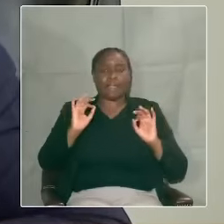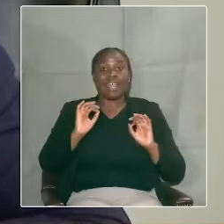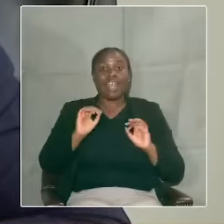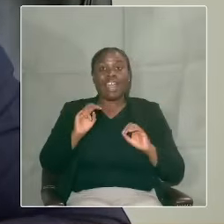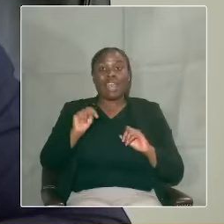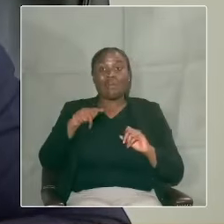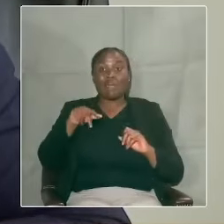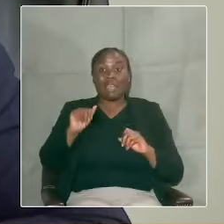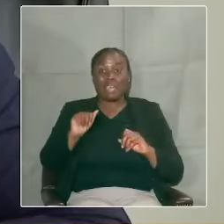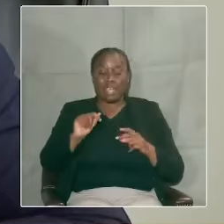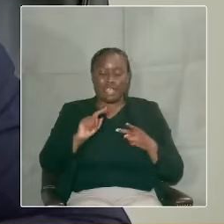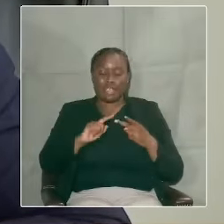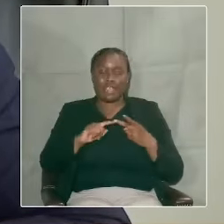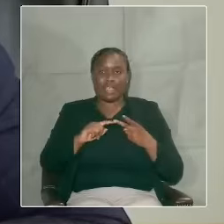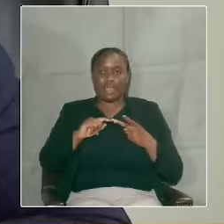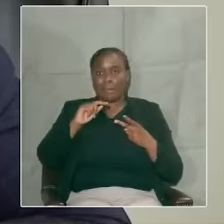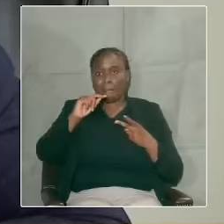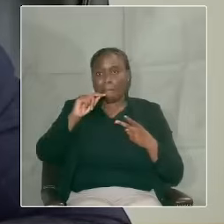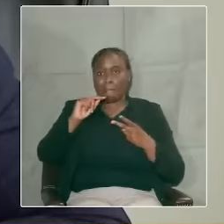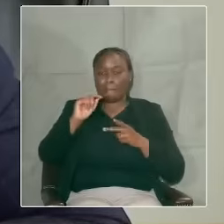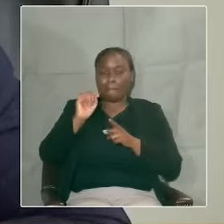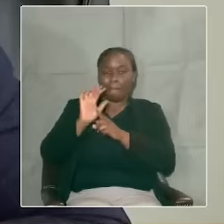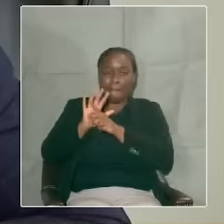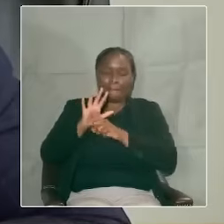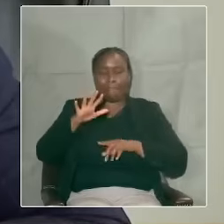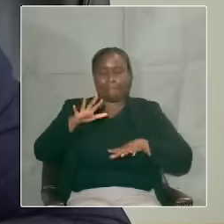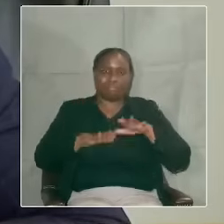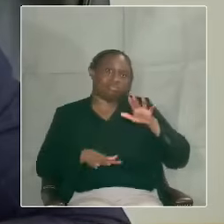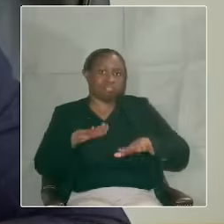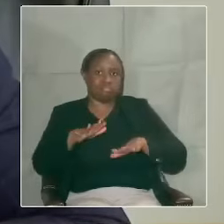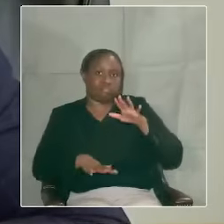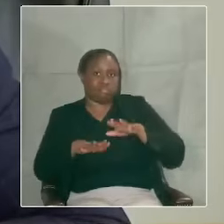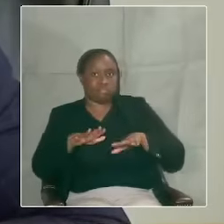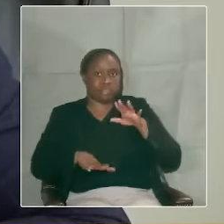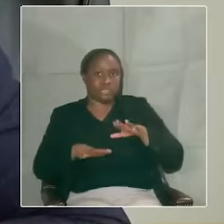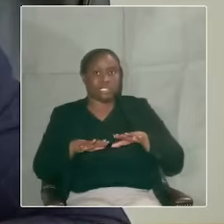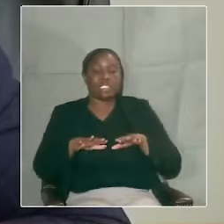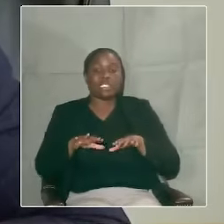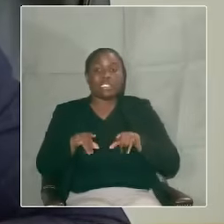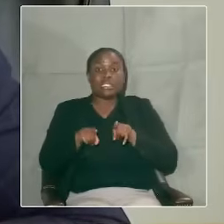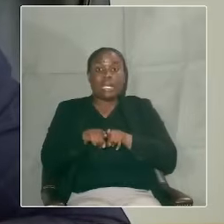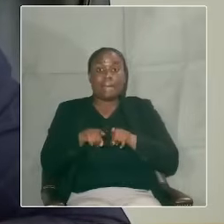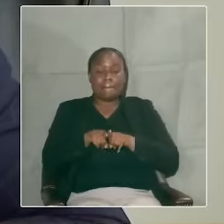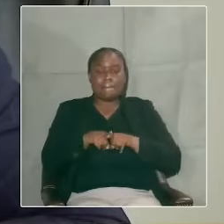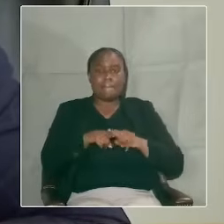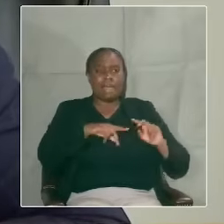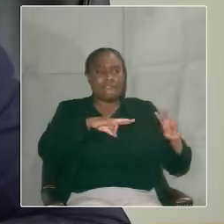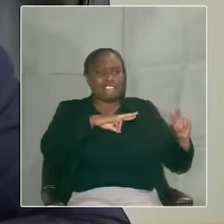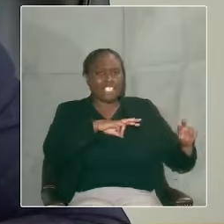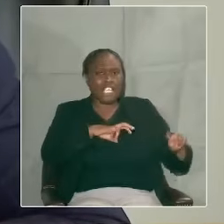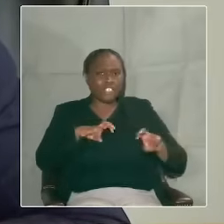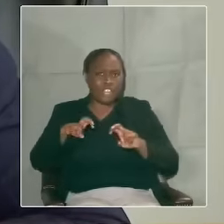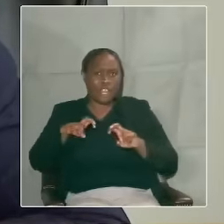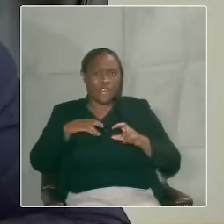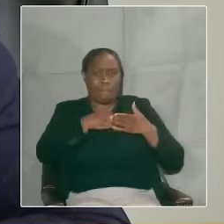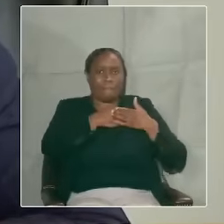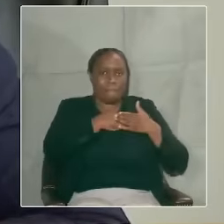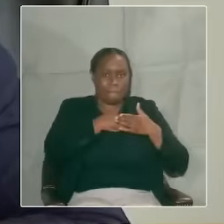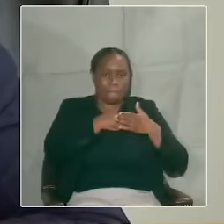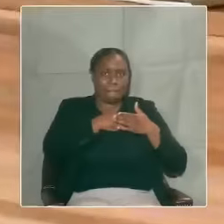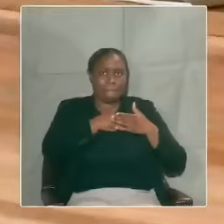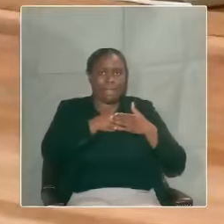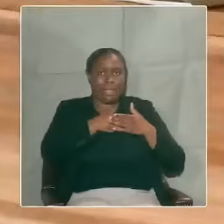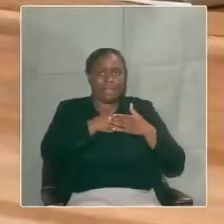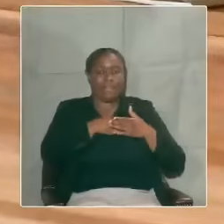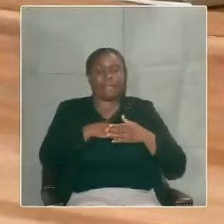NPA and the risk disrupting the momentum of crucial investigations. Yes, if I